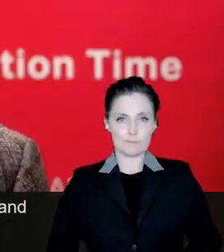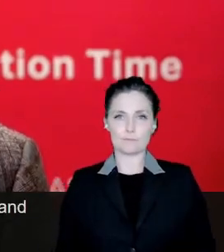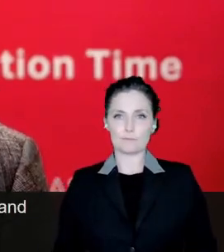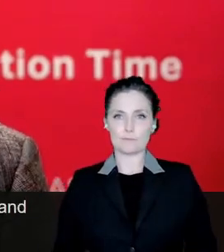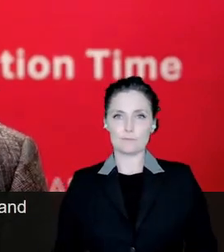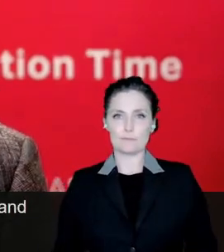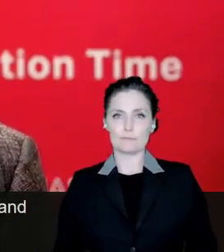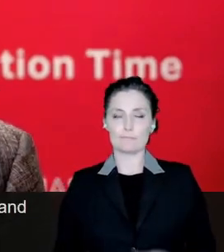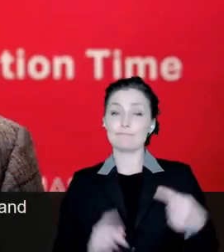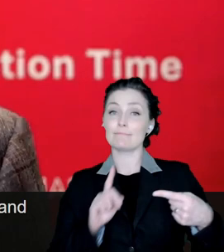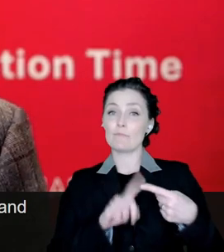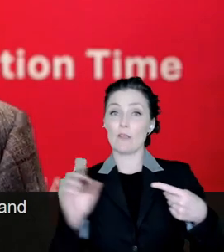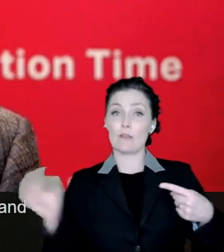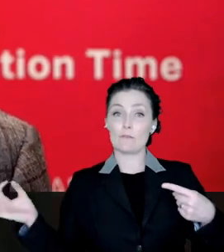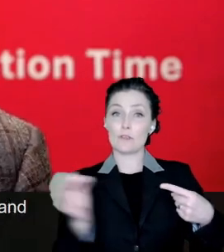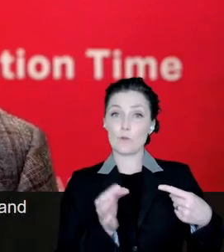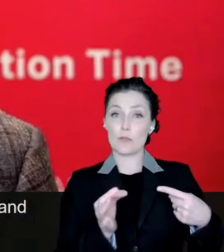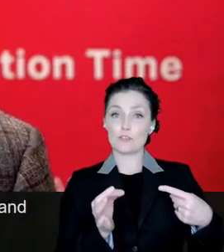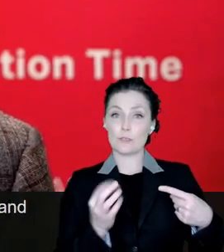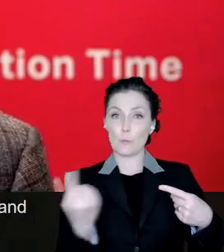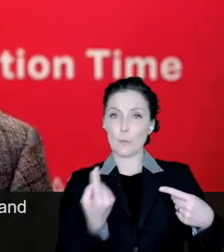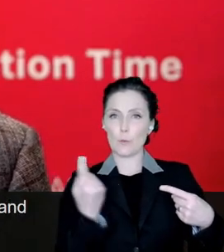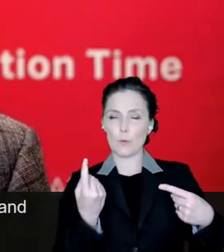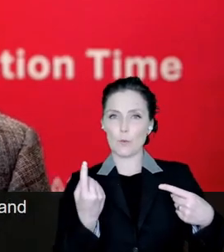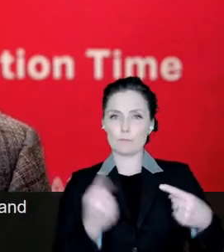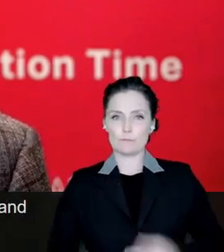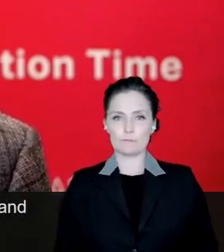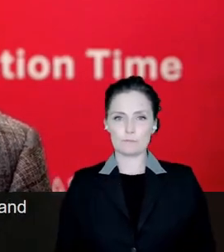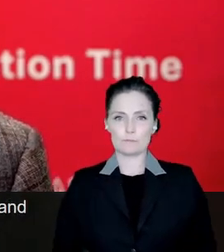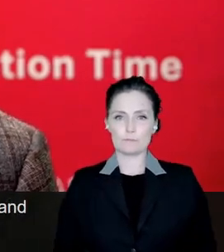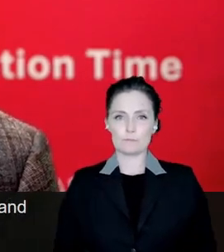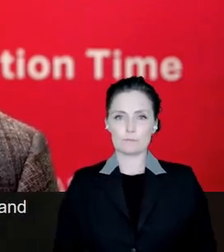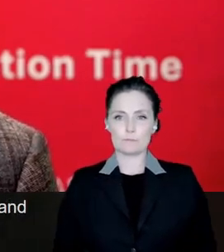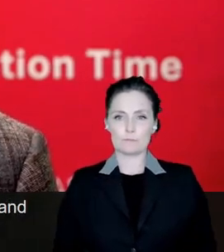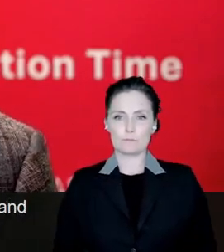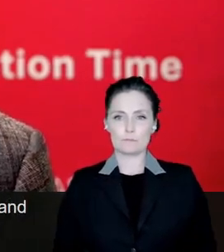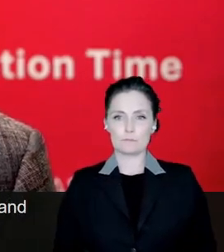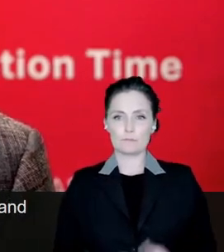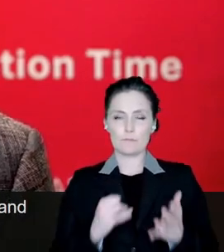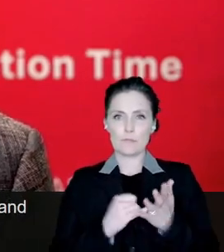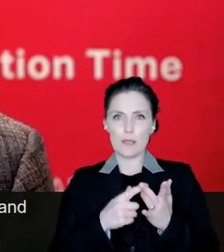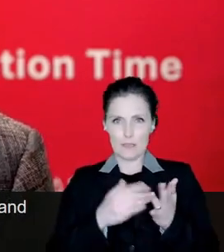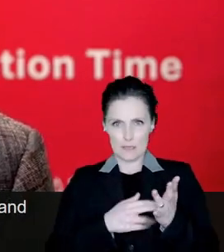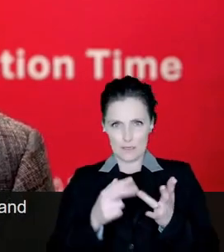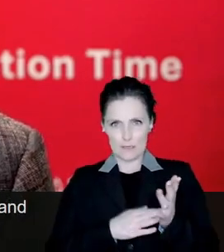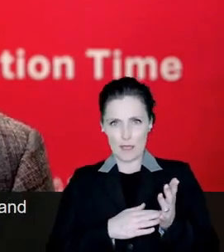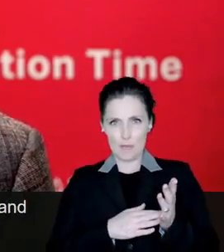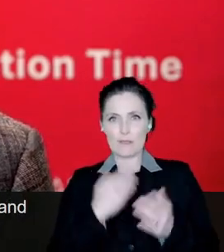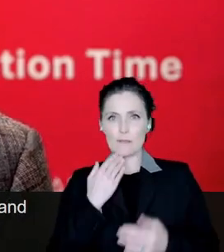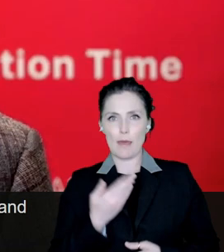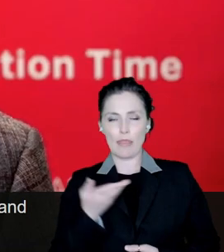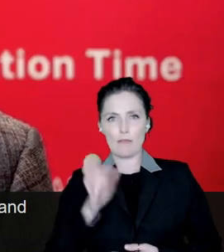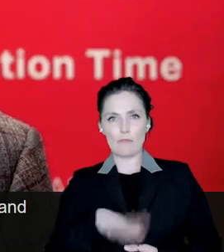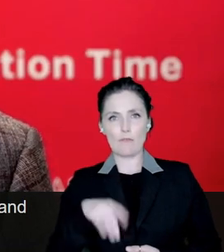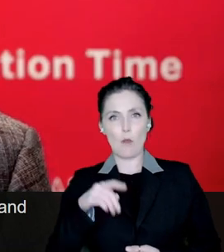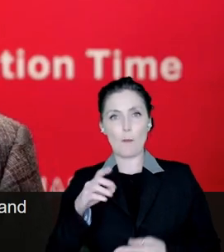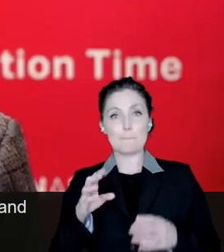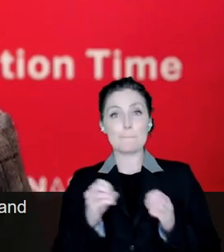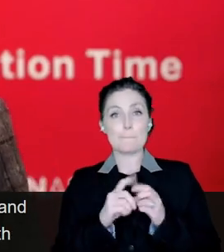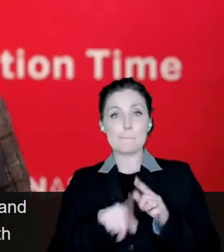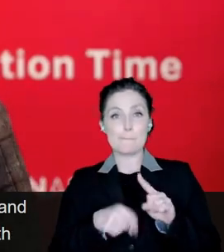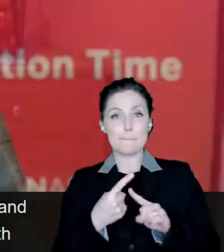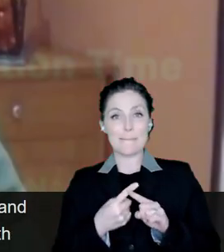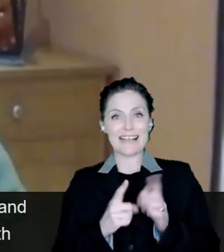welcome the first questioner in this section, who is Simon Smith from the London Borough of Bexley.